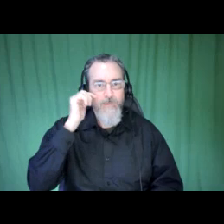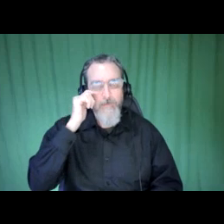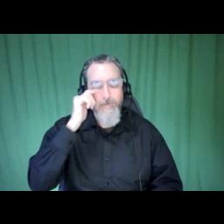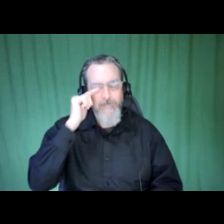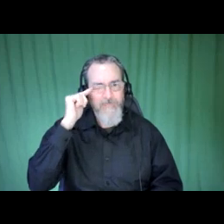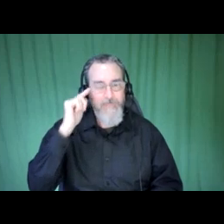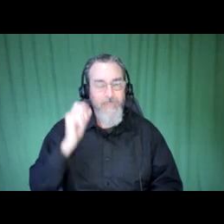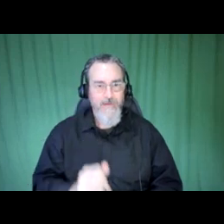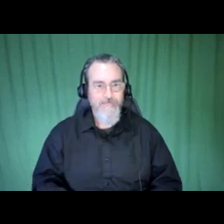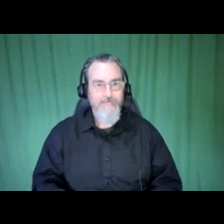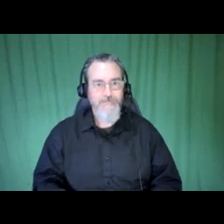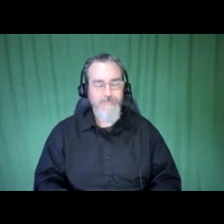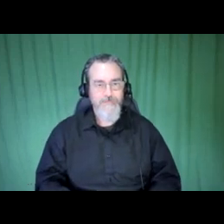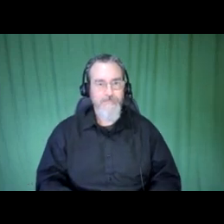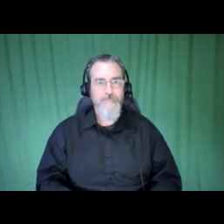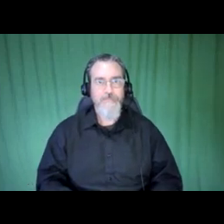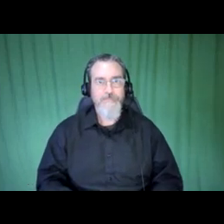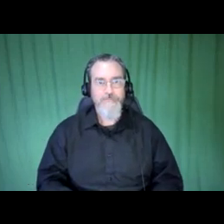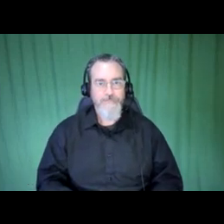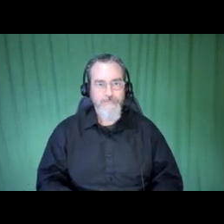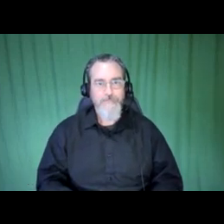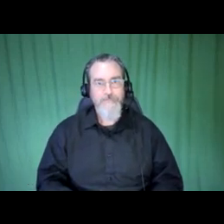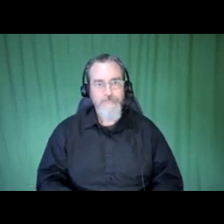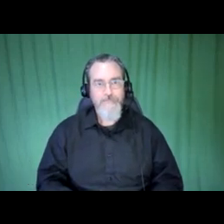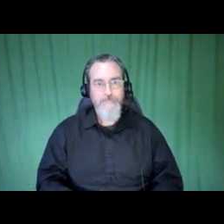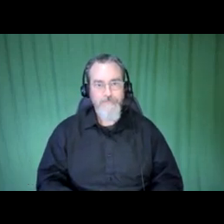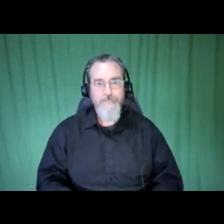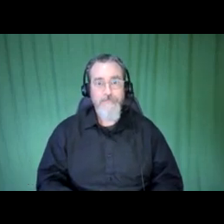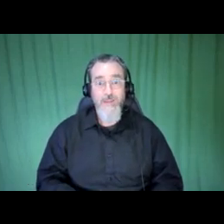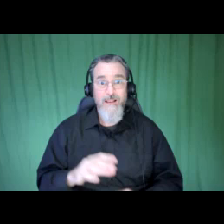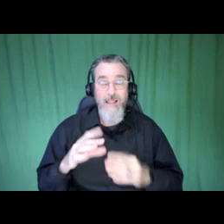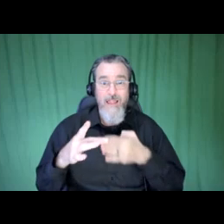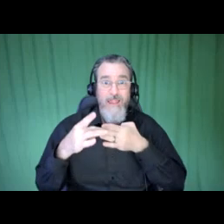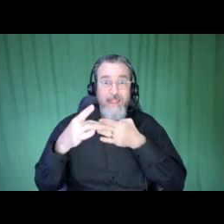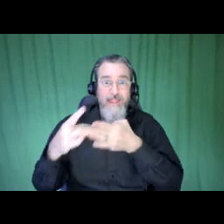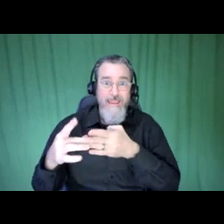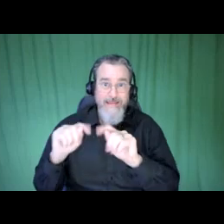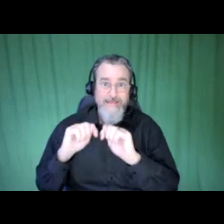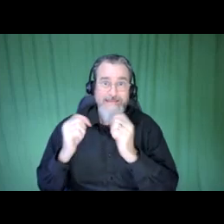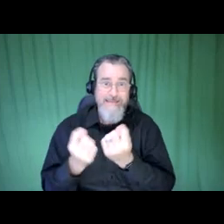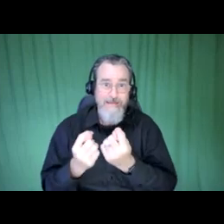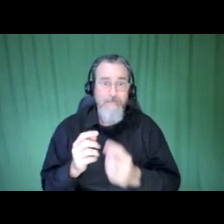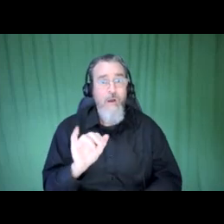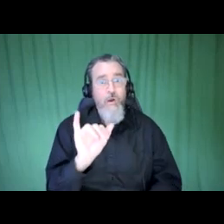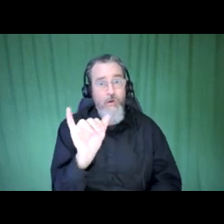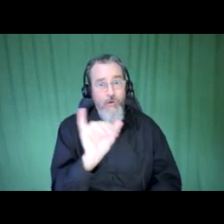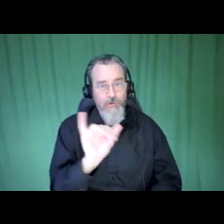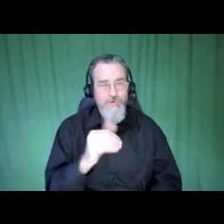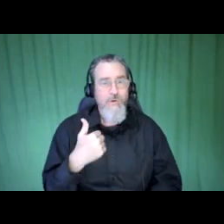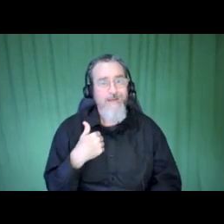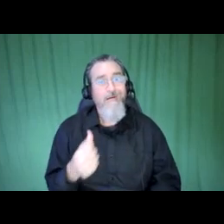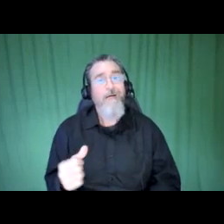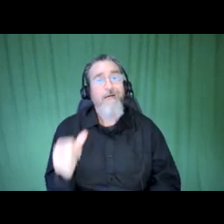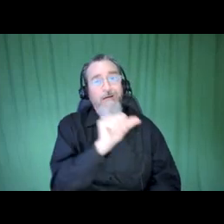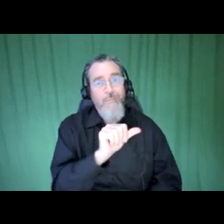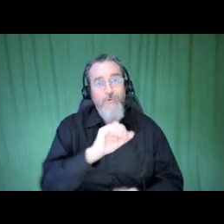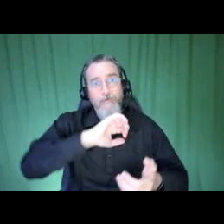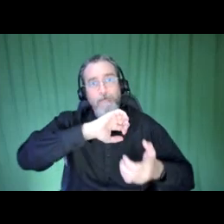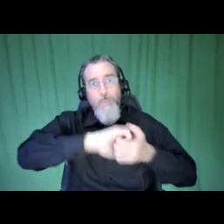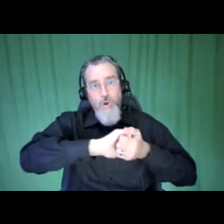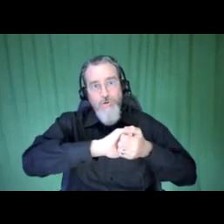Not only the importance of the lead team, but without this huge array of partners, this project wouldn't